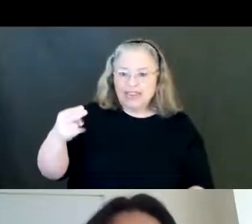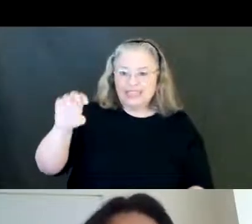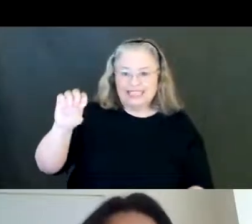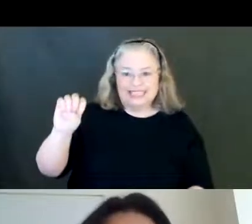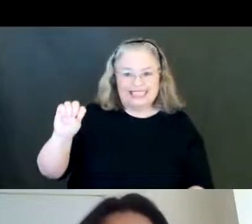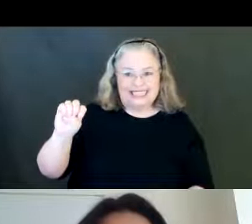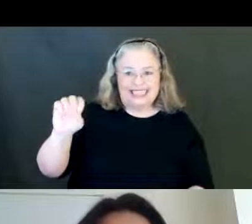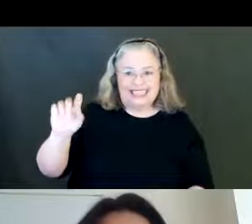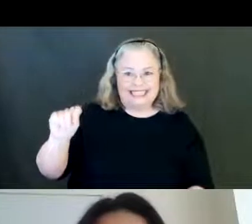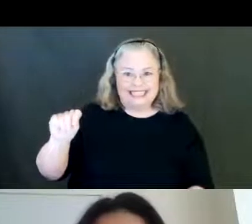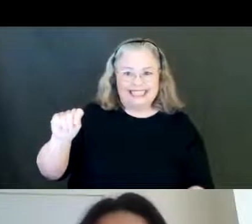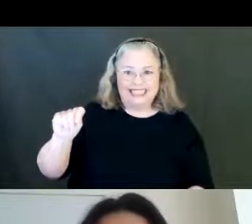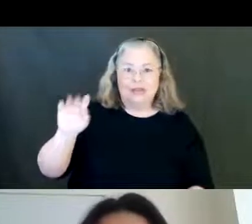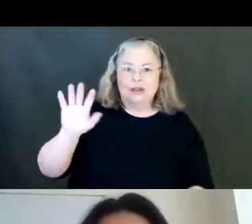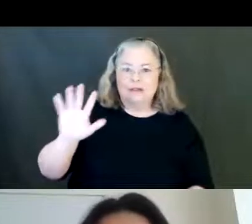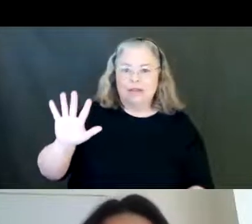pollev.com/CalFreshET529.